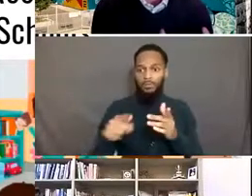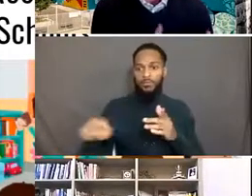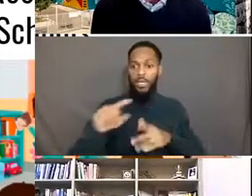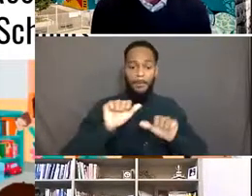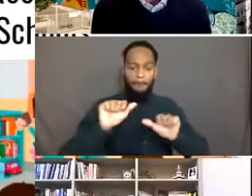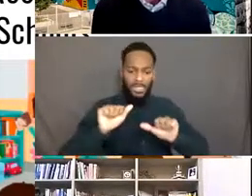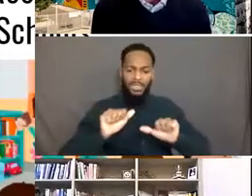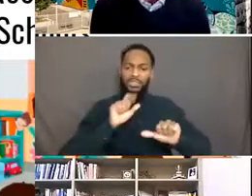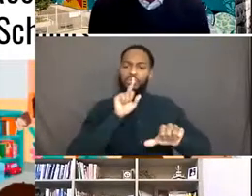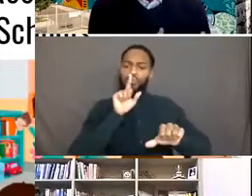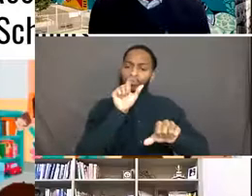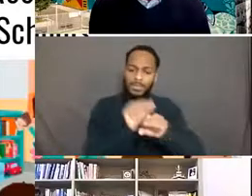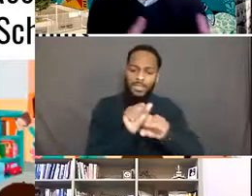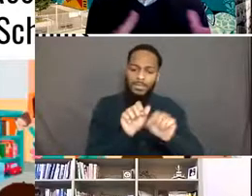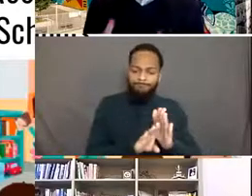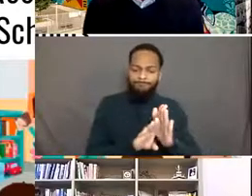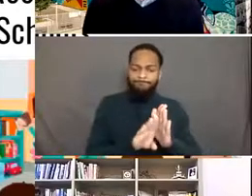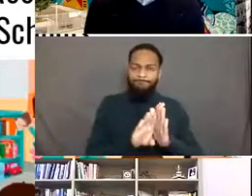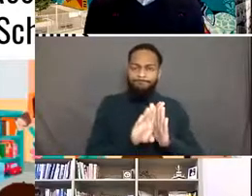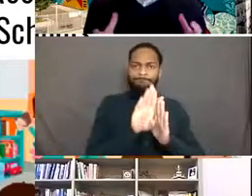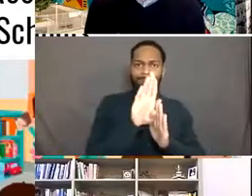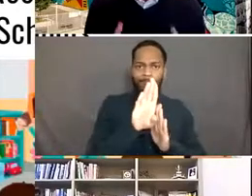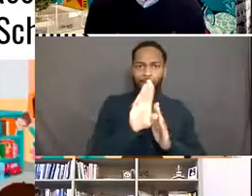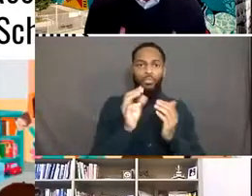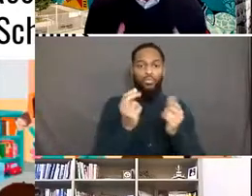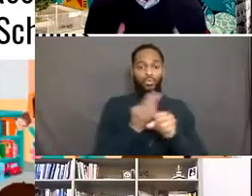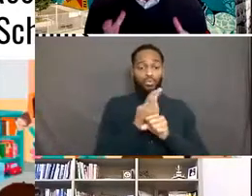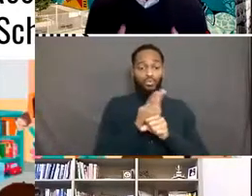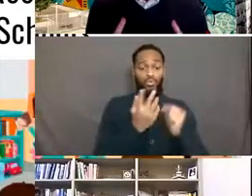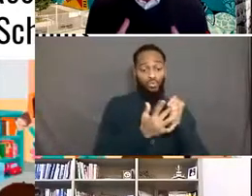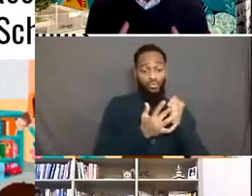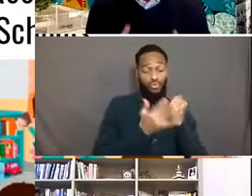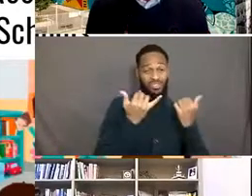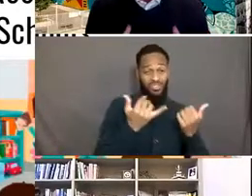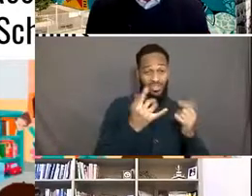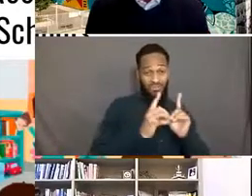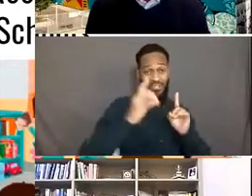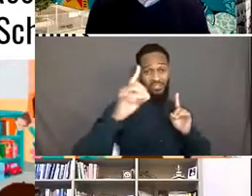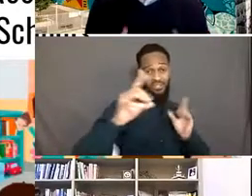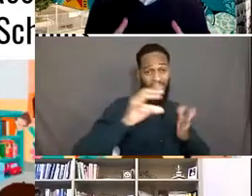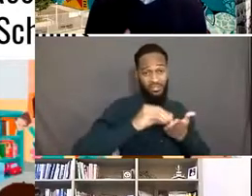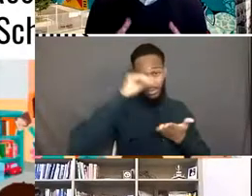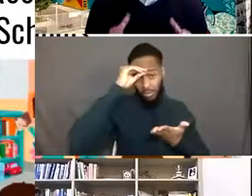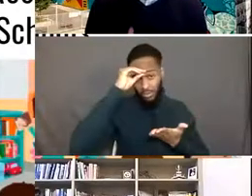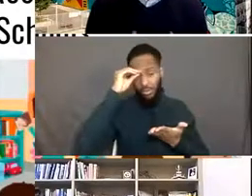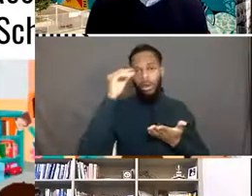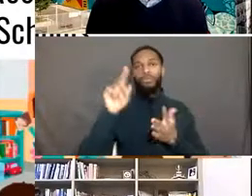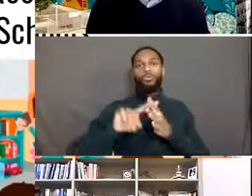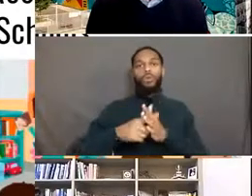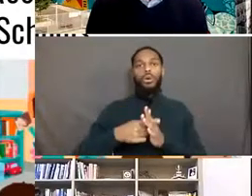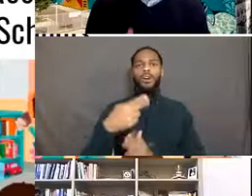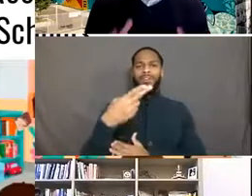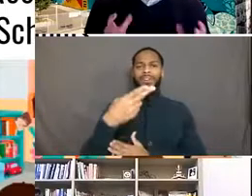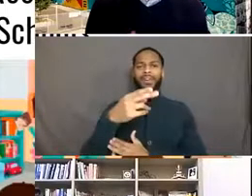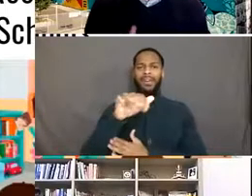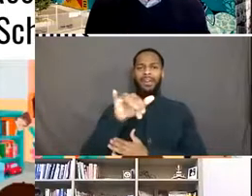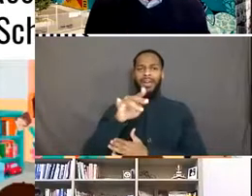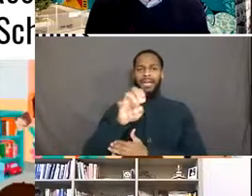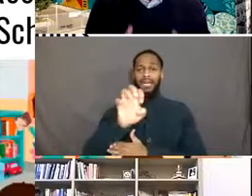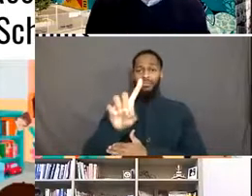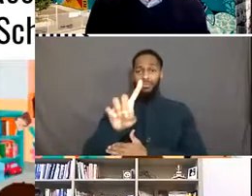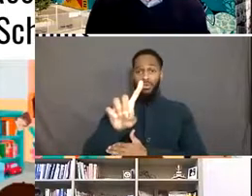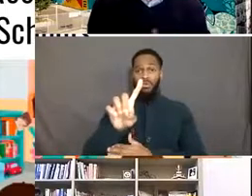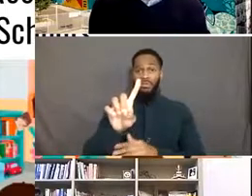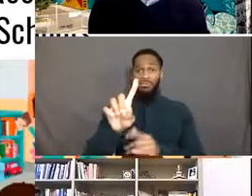in distance learning. Next, preparing for that hybrid return when we are able to offer